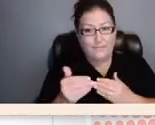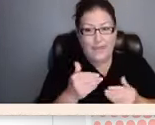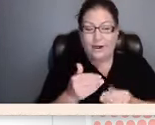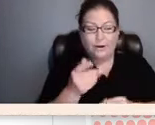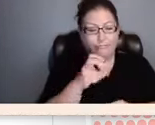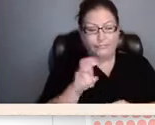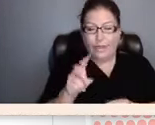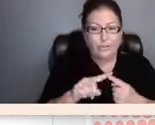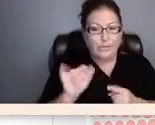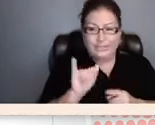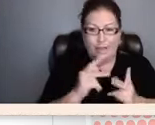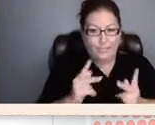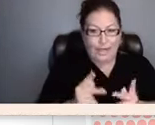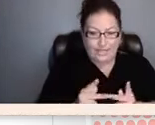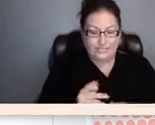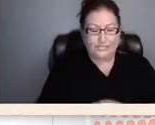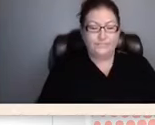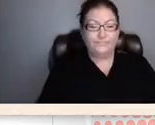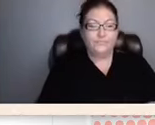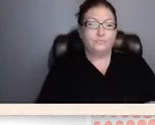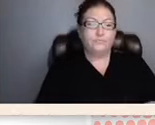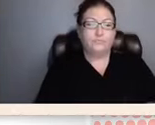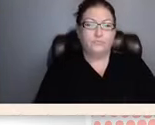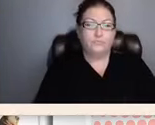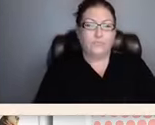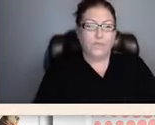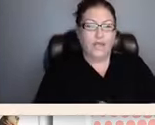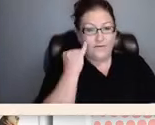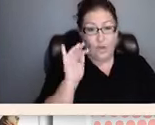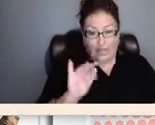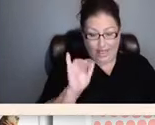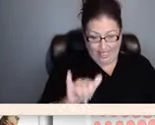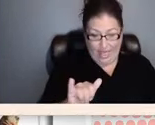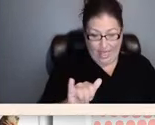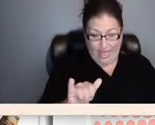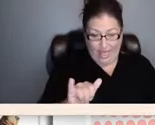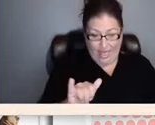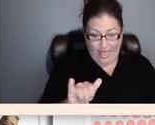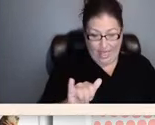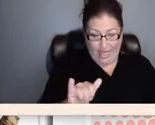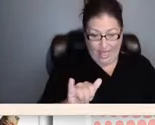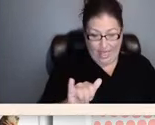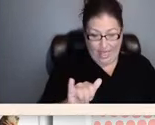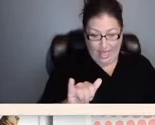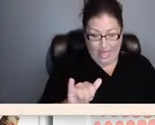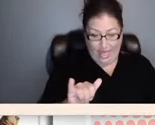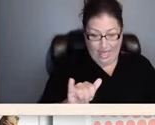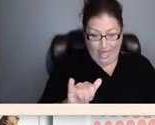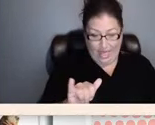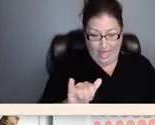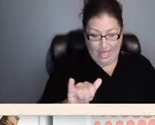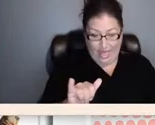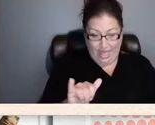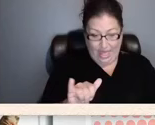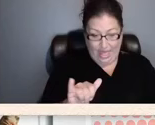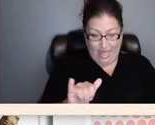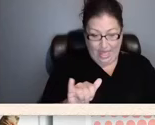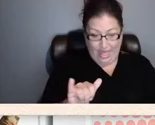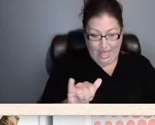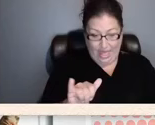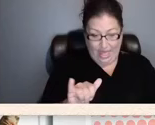place. And so if you click on that, you can find services by county.